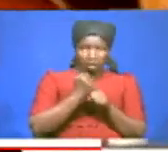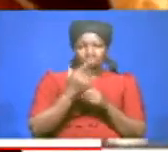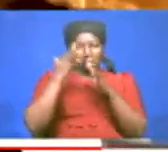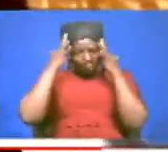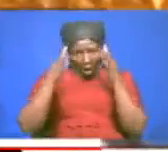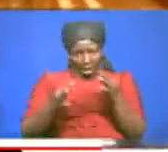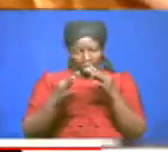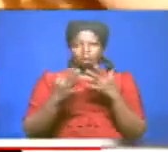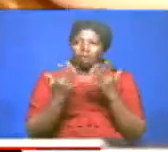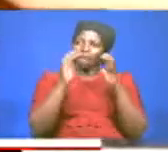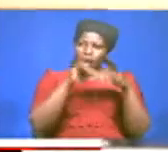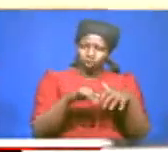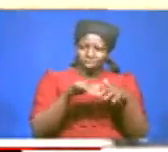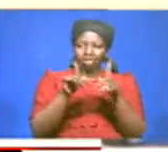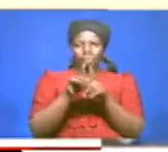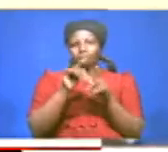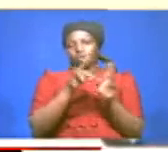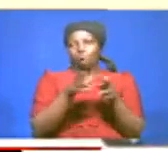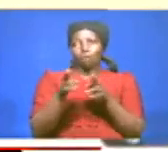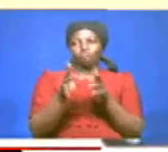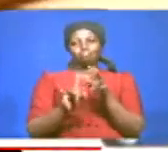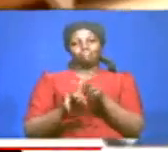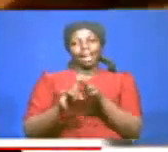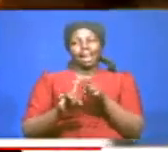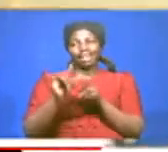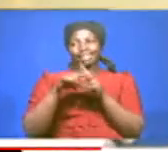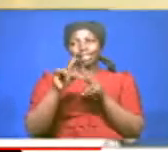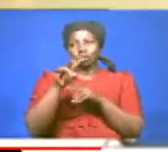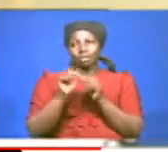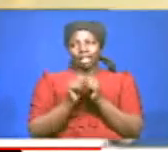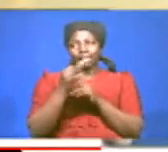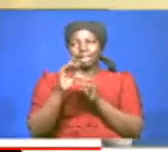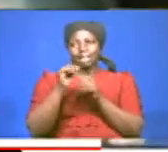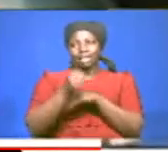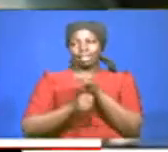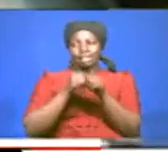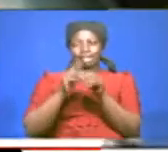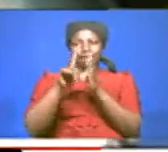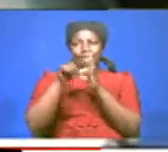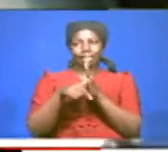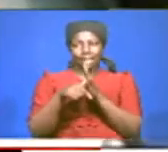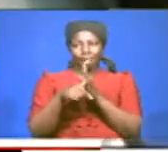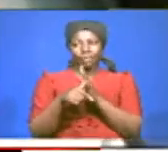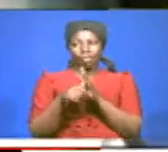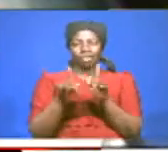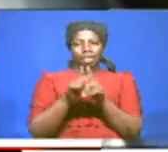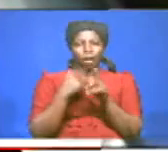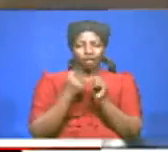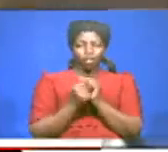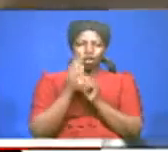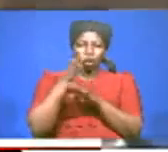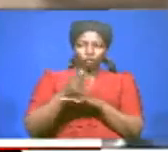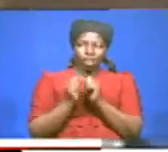appearances. Ashok Sunny started in 2013, and years later, Ashok Sunny Tailor Limited has over 13 employees